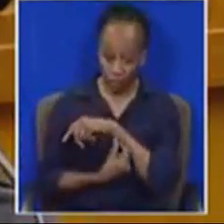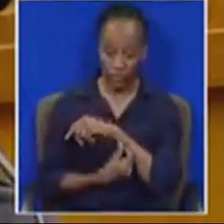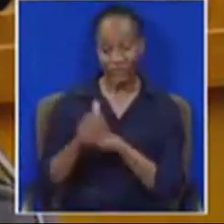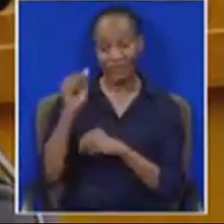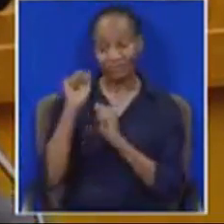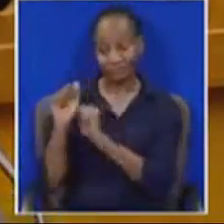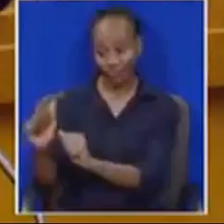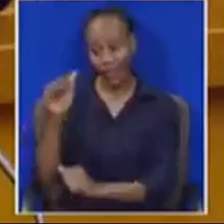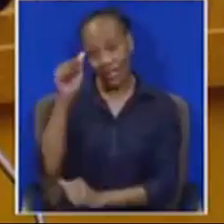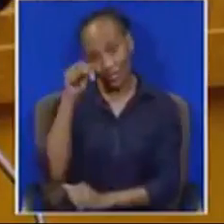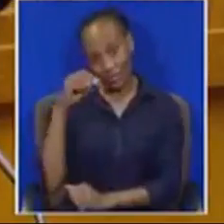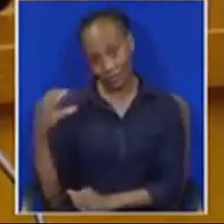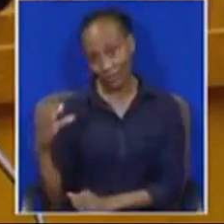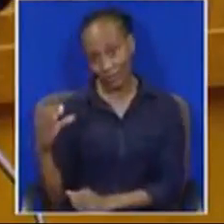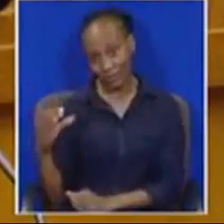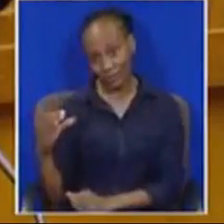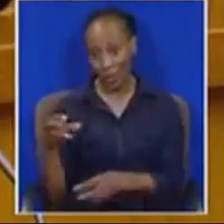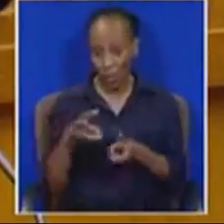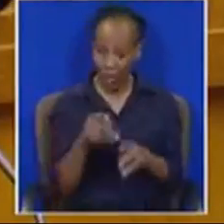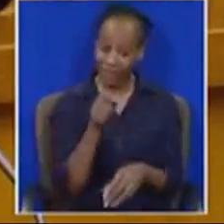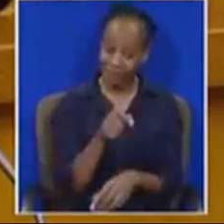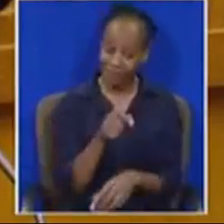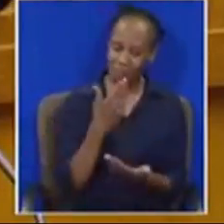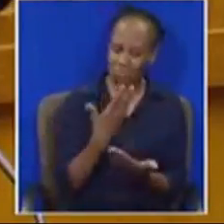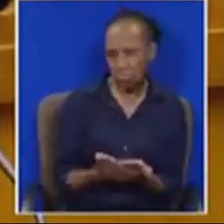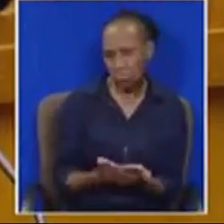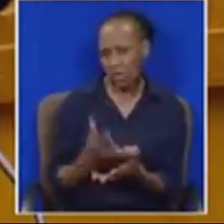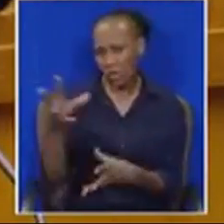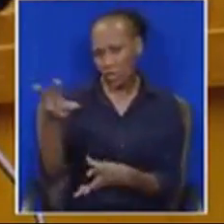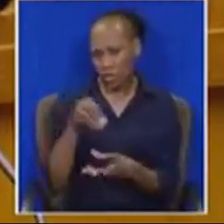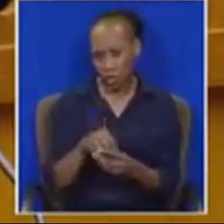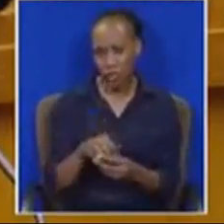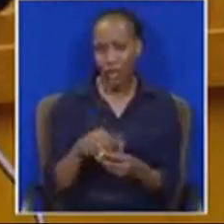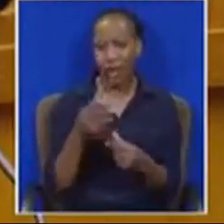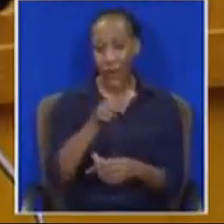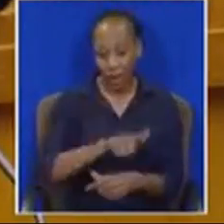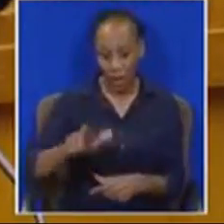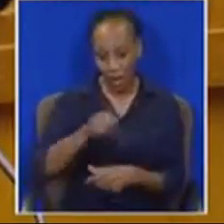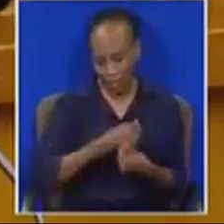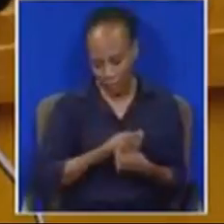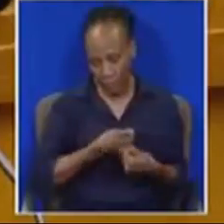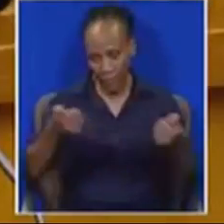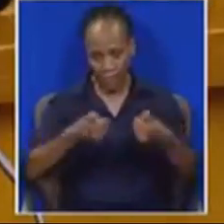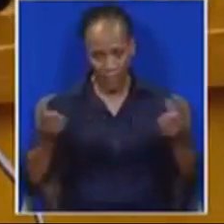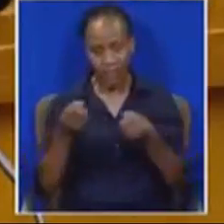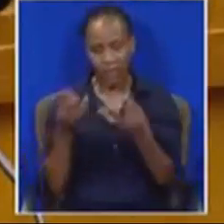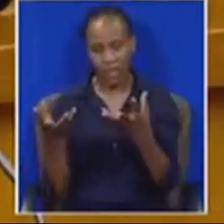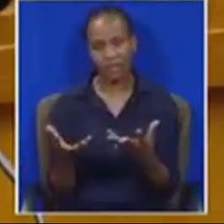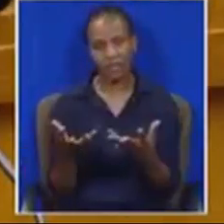Party, this approach will include the expropriation of land without compensation.